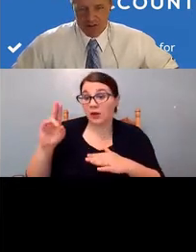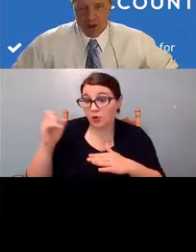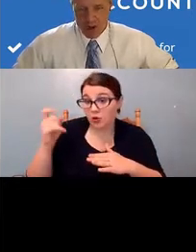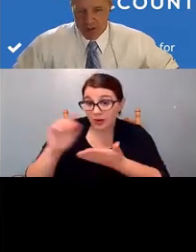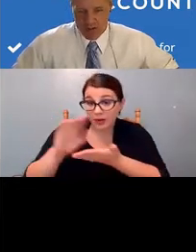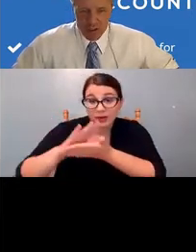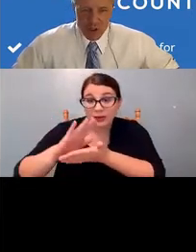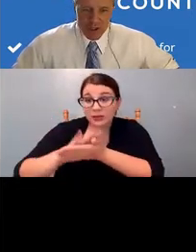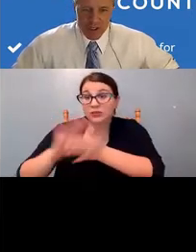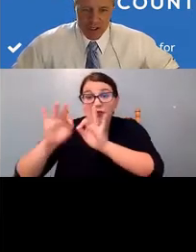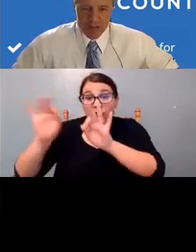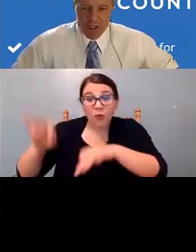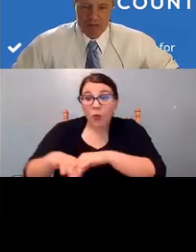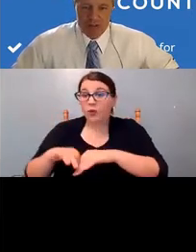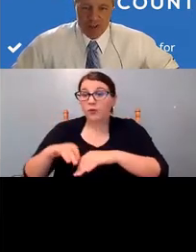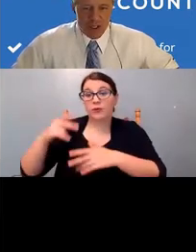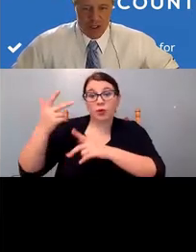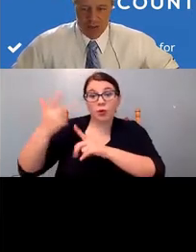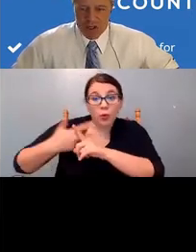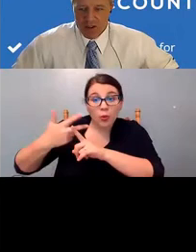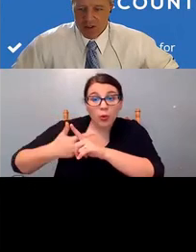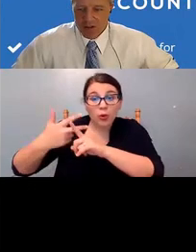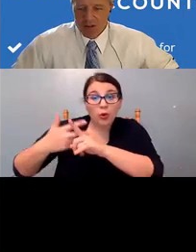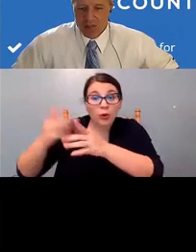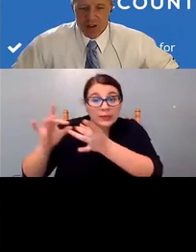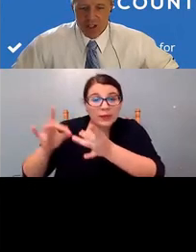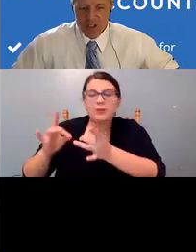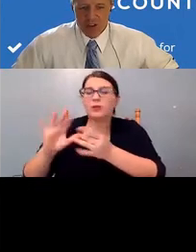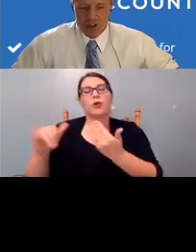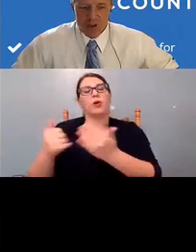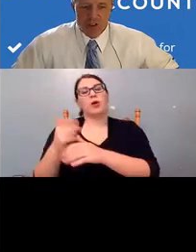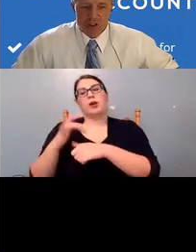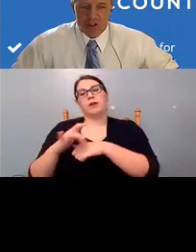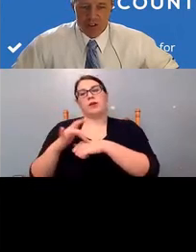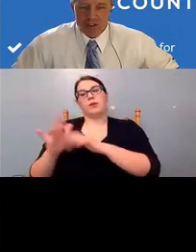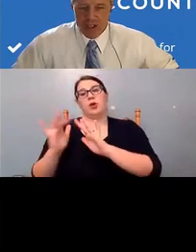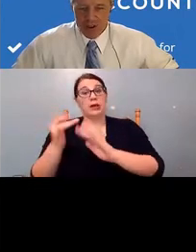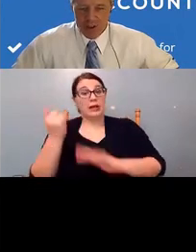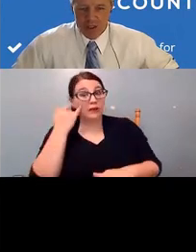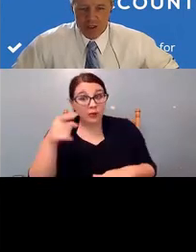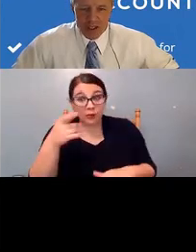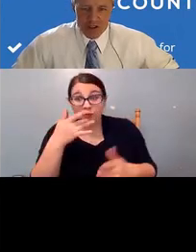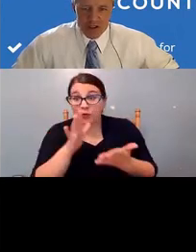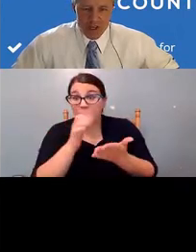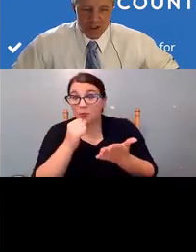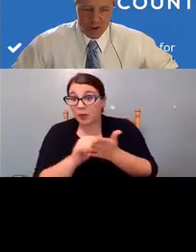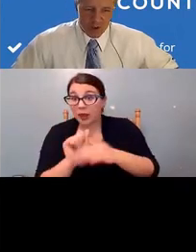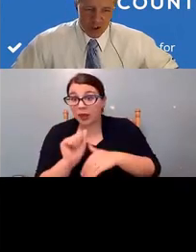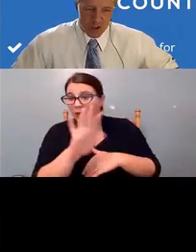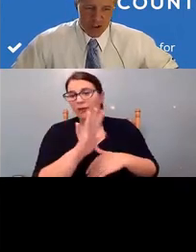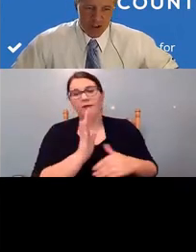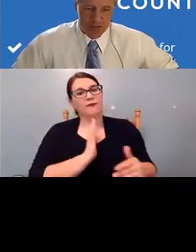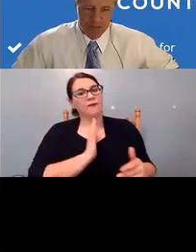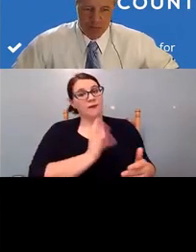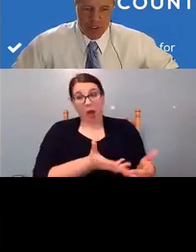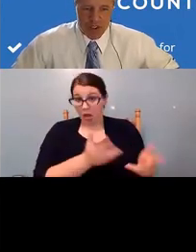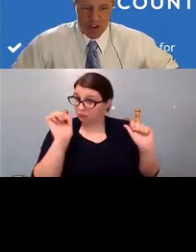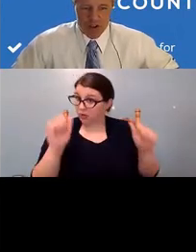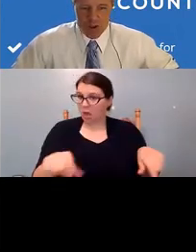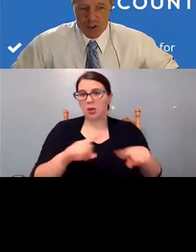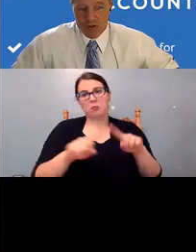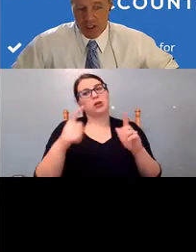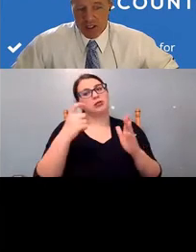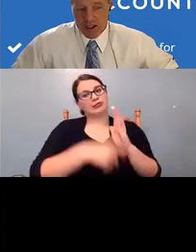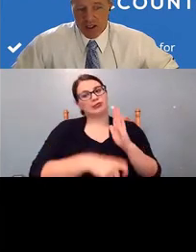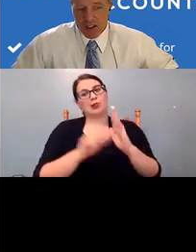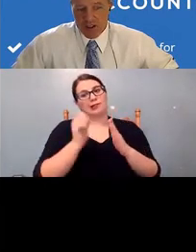statements will all be available online. But if you'd like them mailed, that's your choice. Just understand there will be a $10 annual charge. So